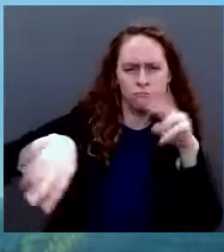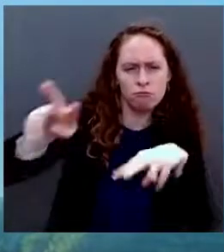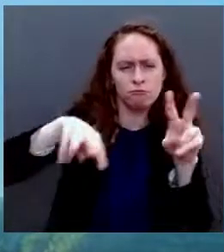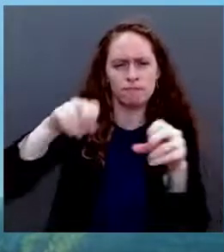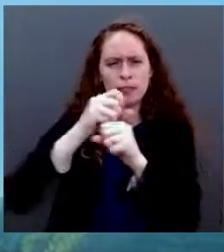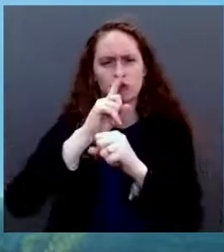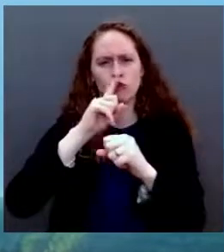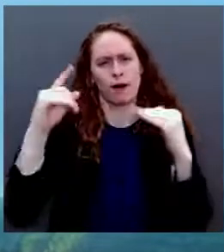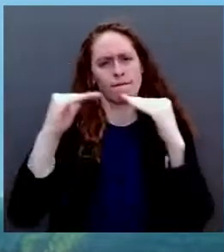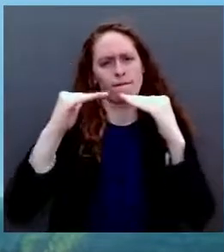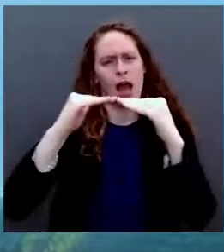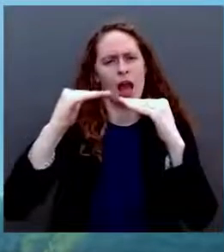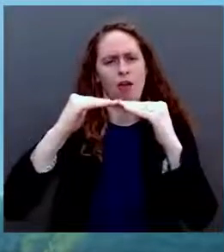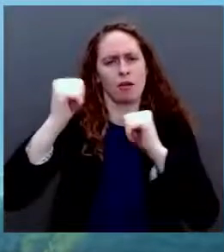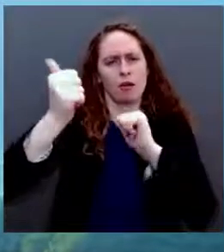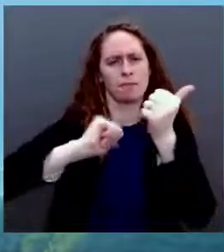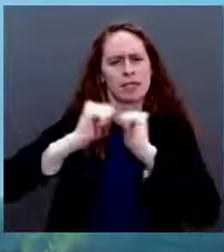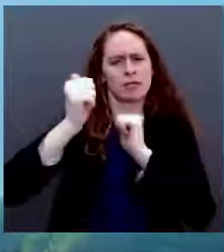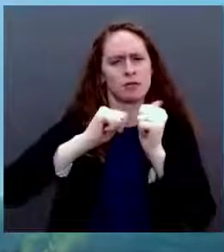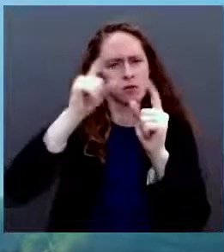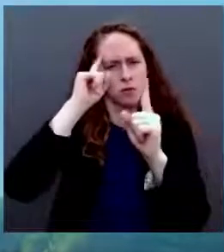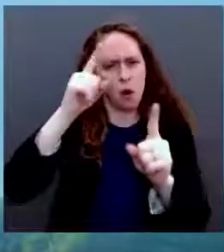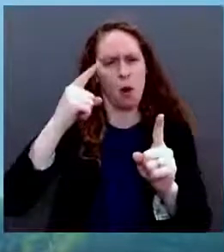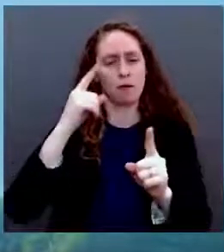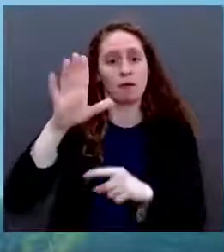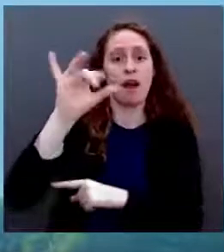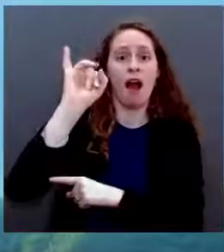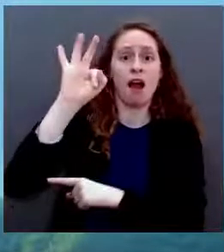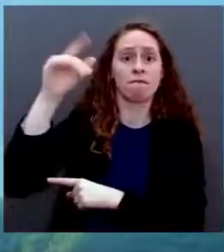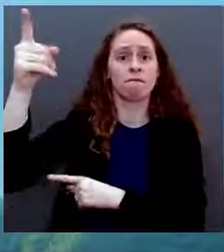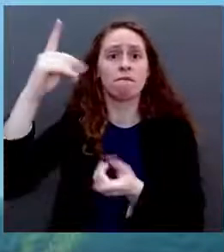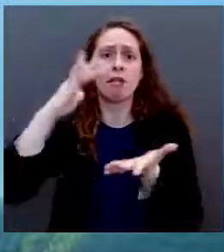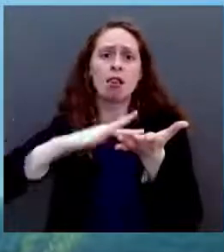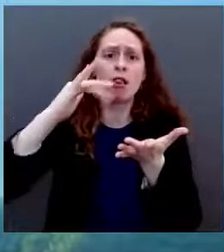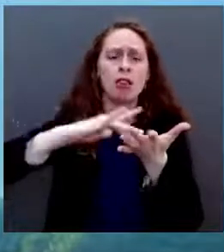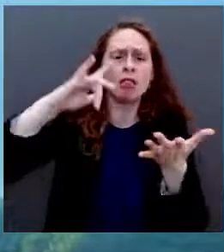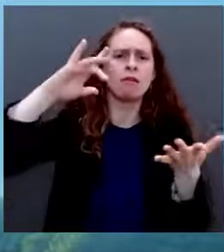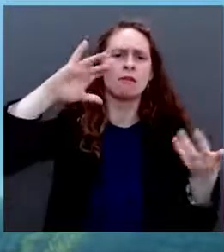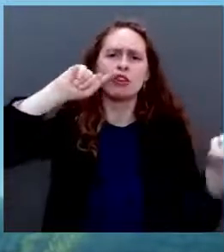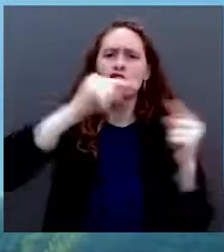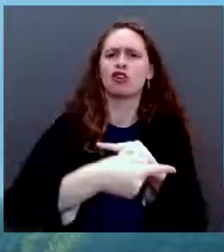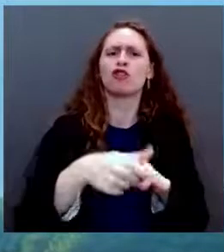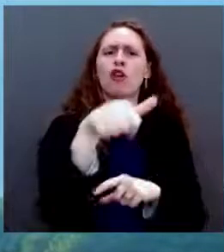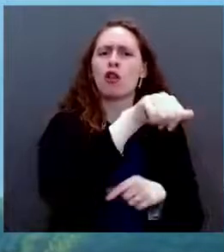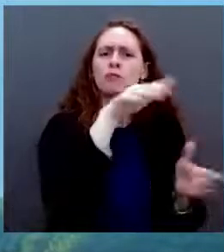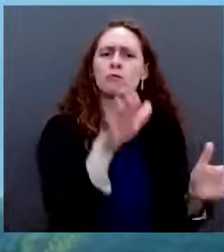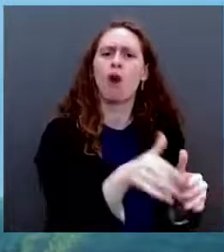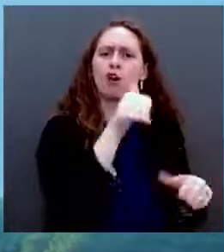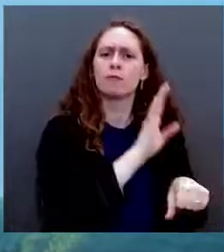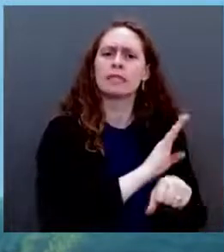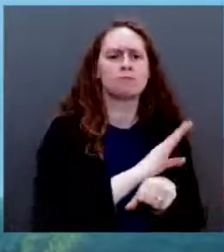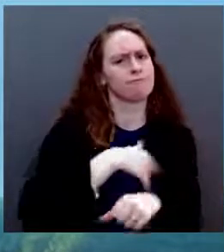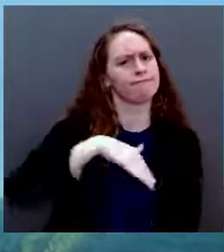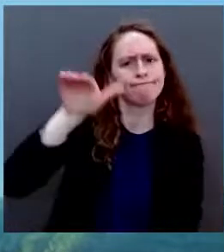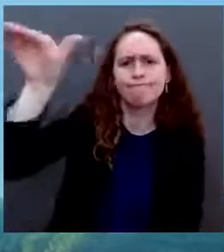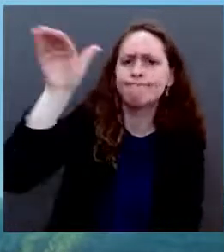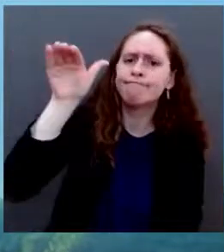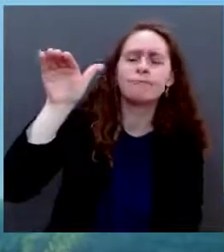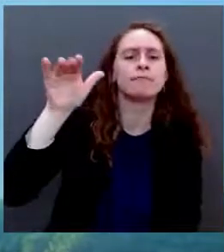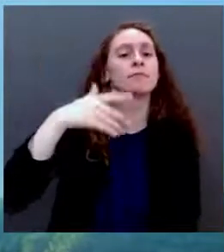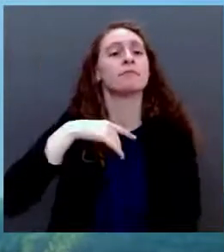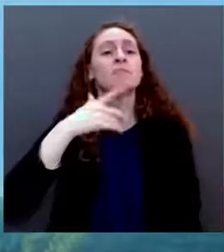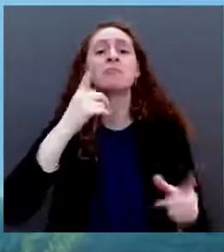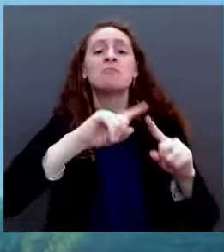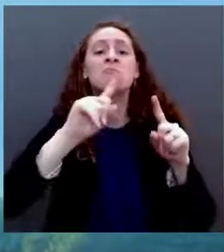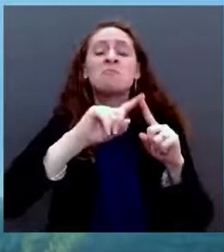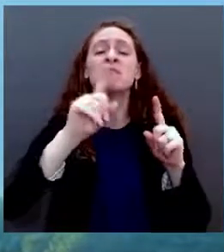airlines to insurance brokers to book publishers. And we will continue to vigorously enforce our antitrust laws, no